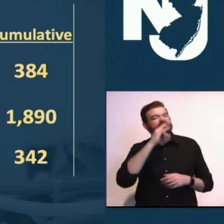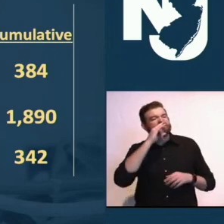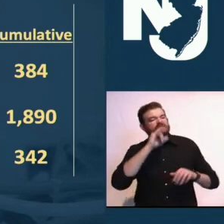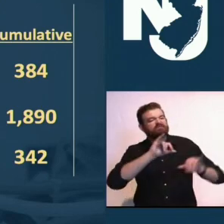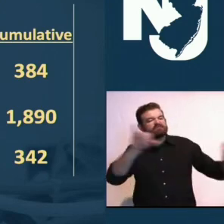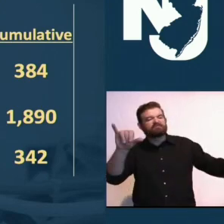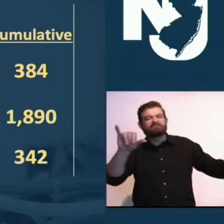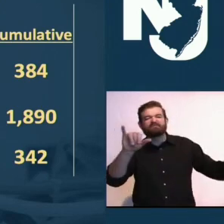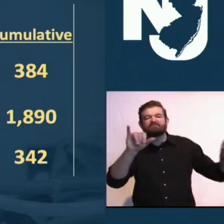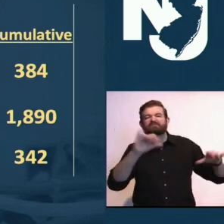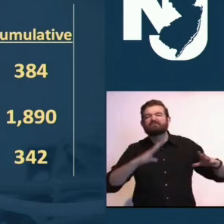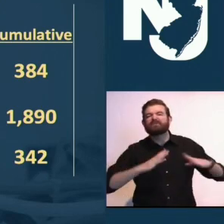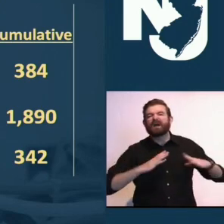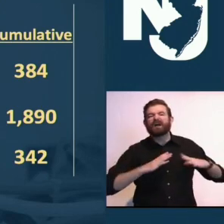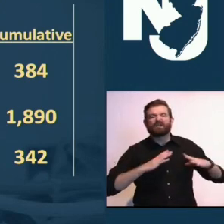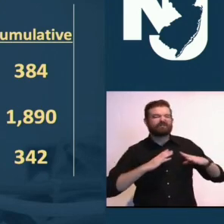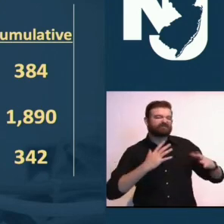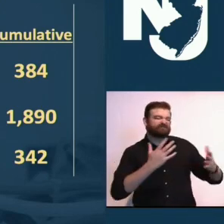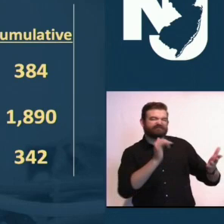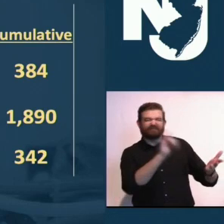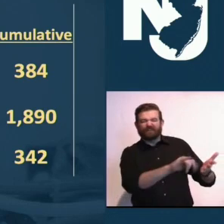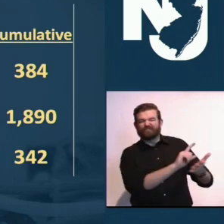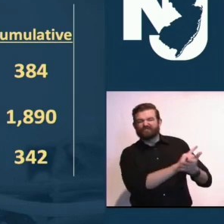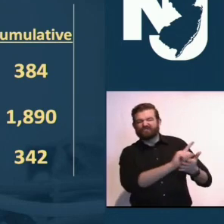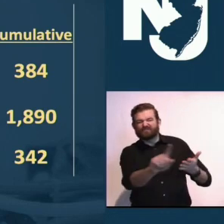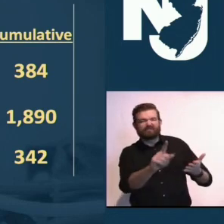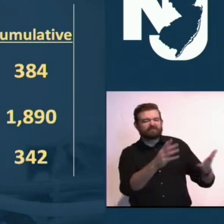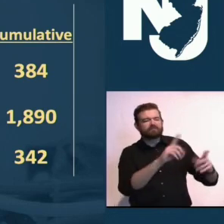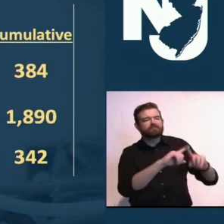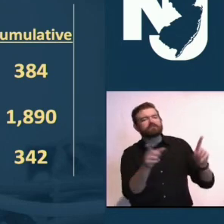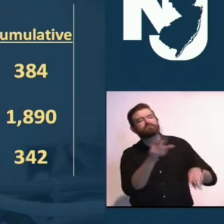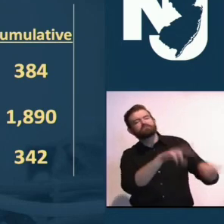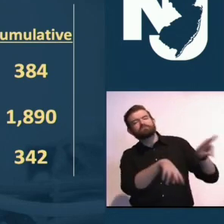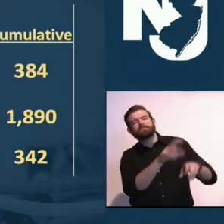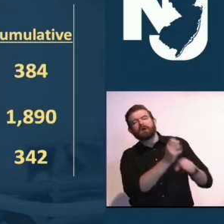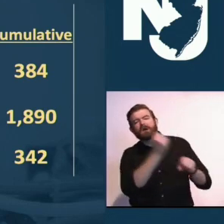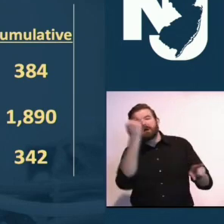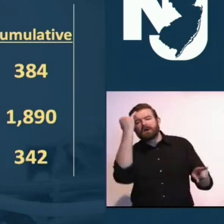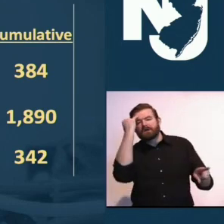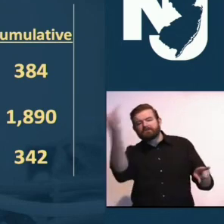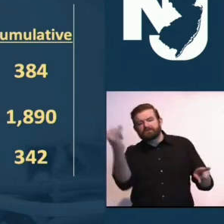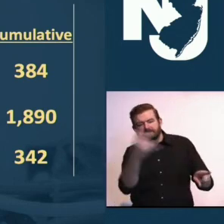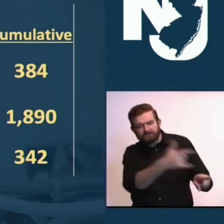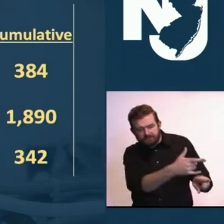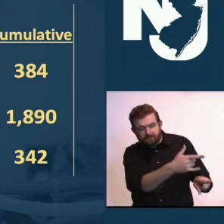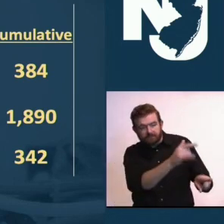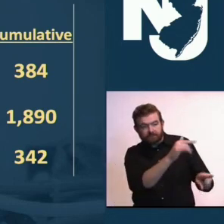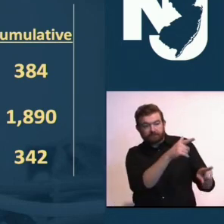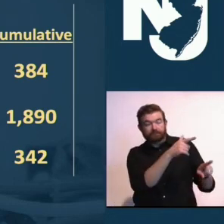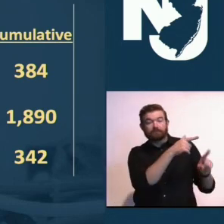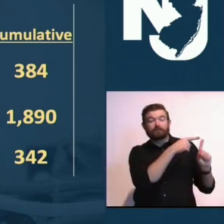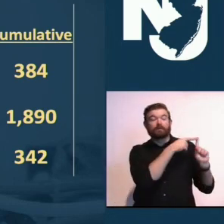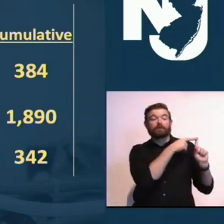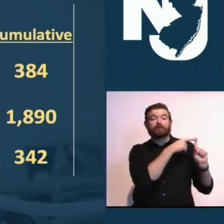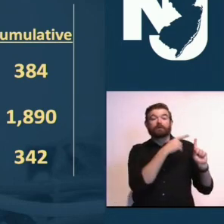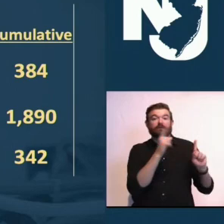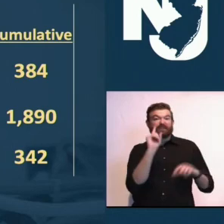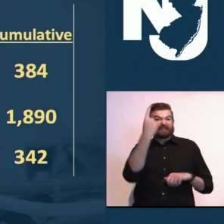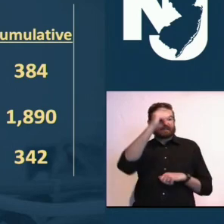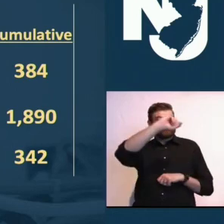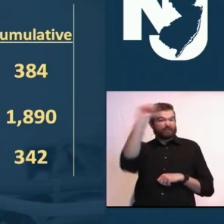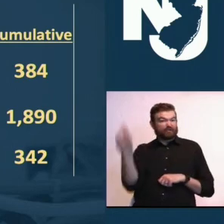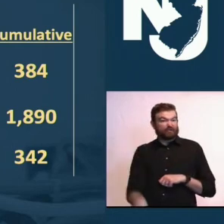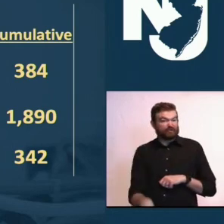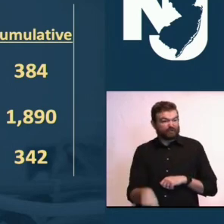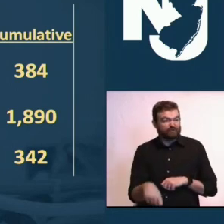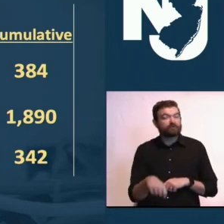our schools have opened at the end of summer, we've recorded on the right column, as you can see, 384 total outbreaks,